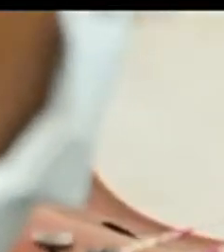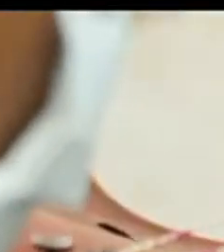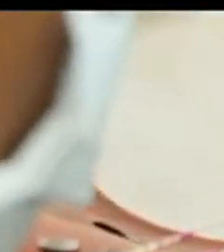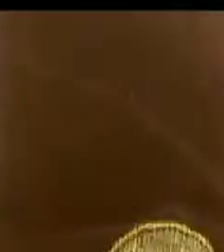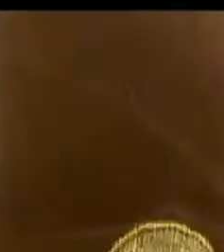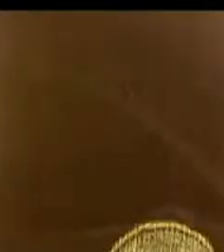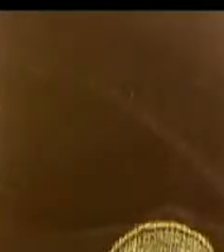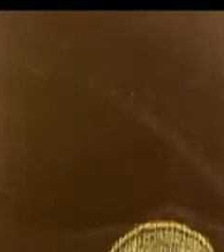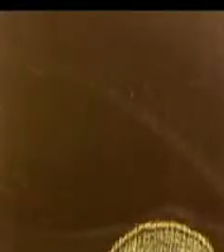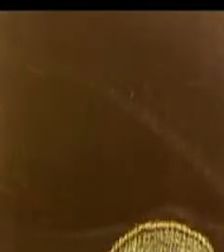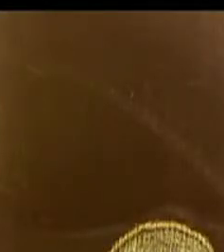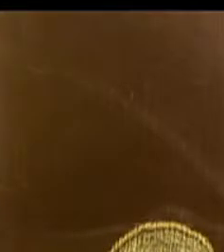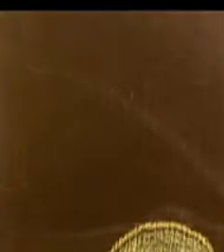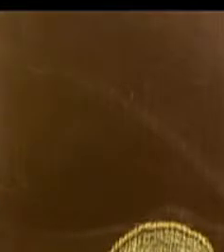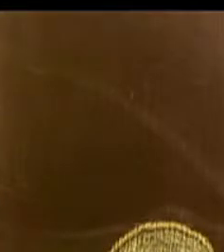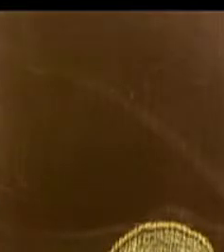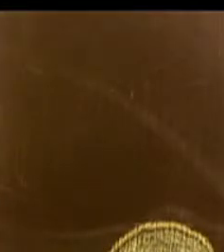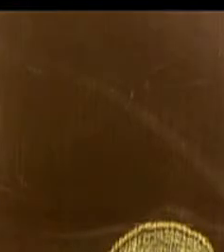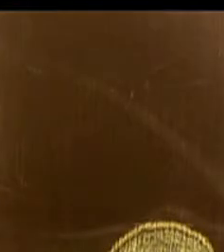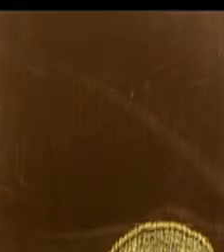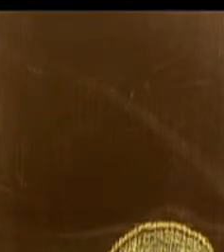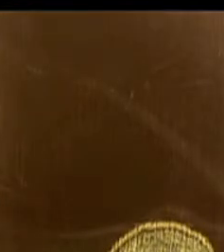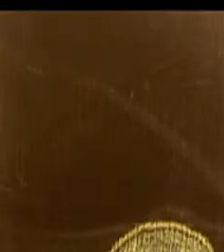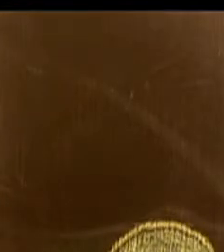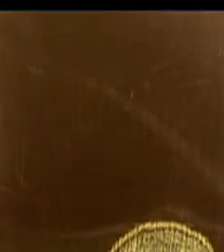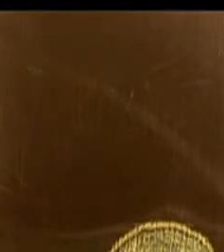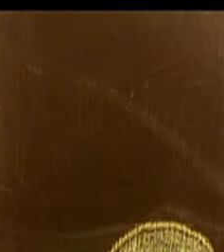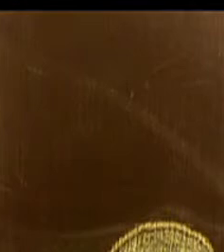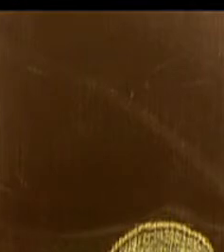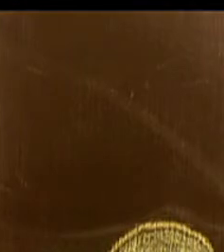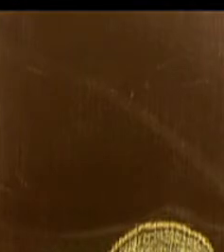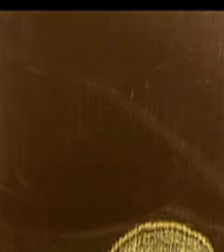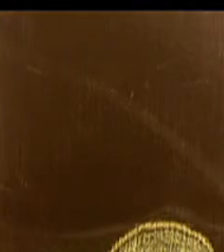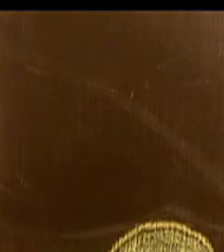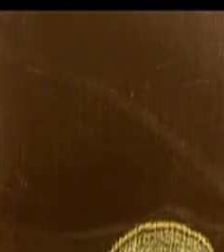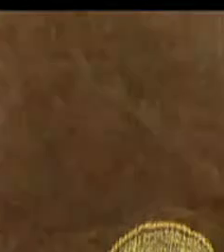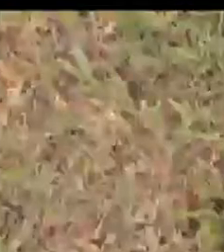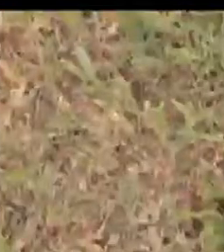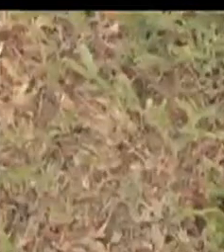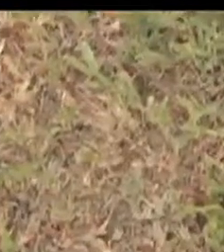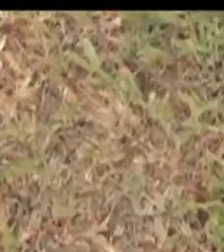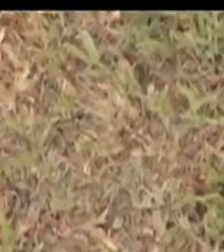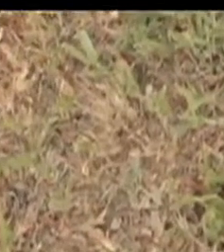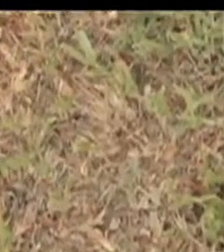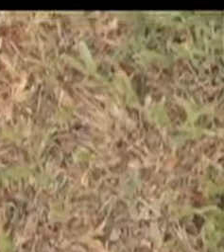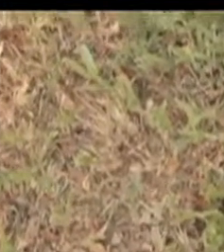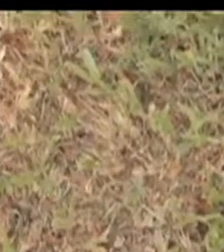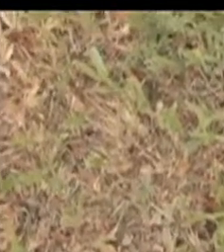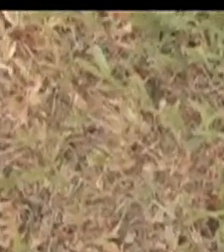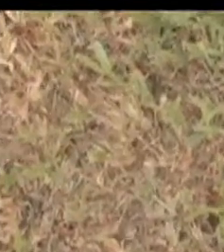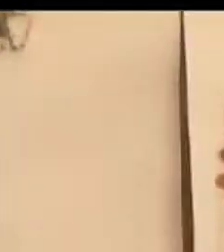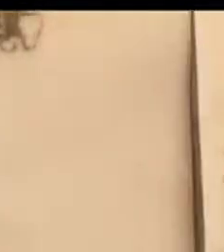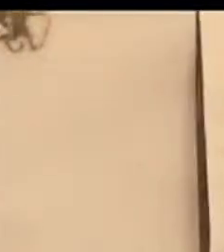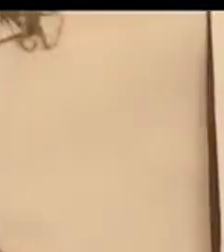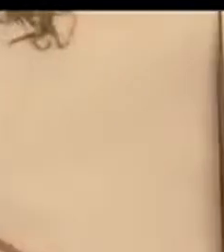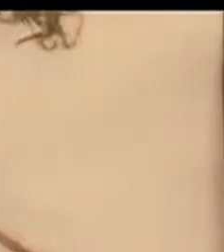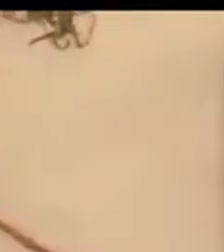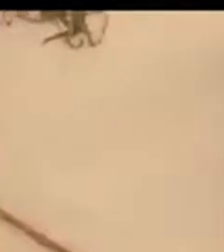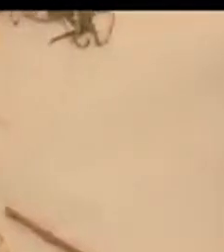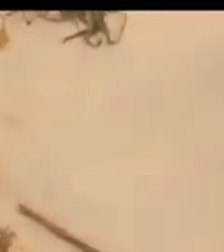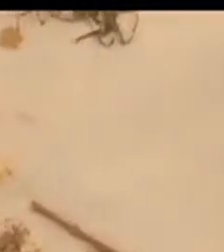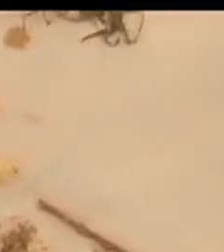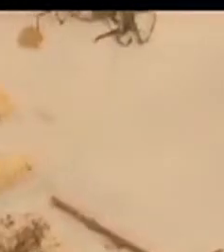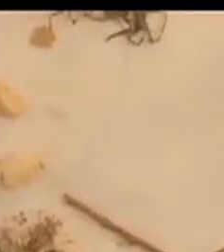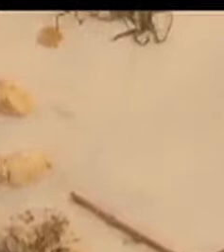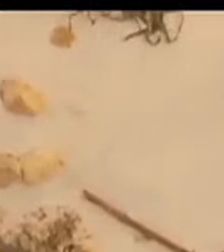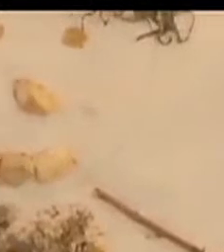Learning happens in the small space of your enormous, beautiful mind. Start where you are. Use